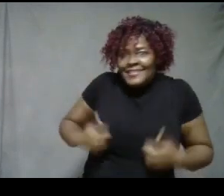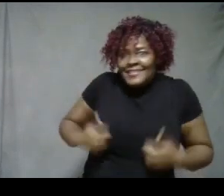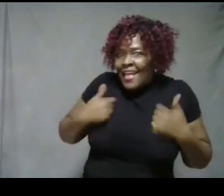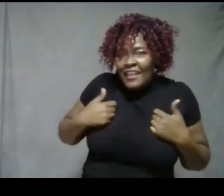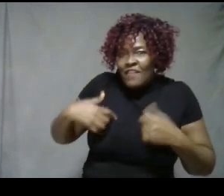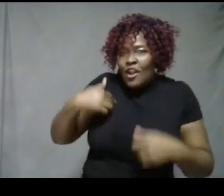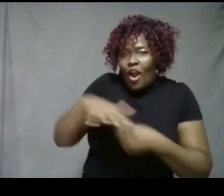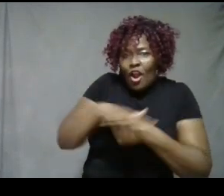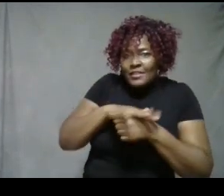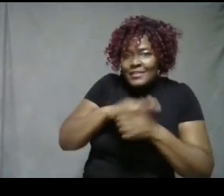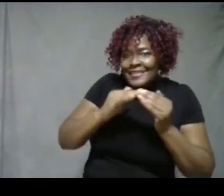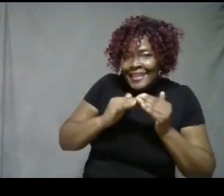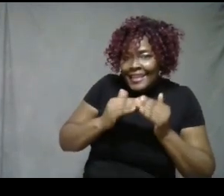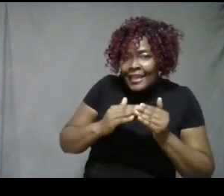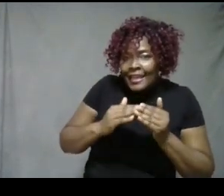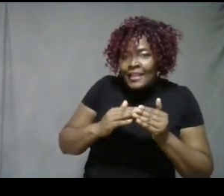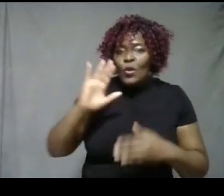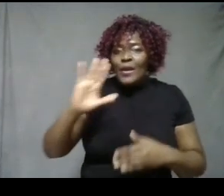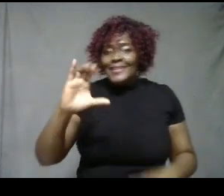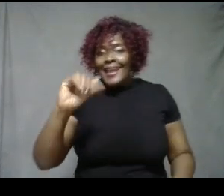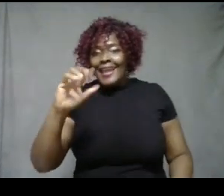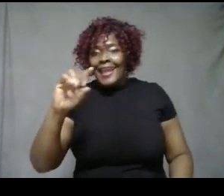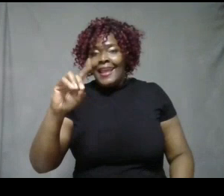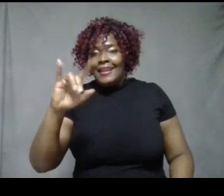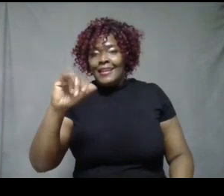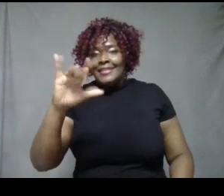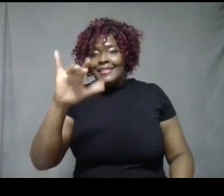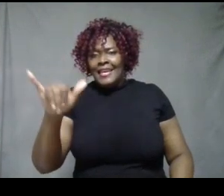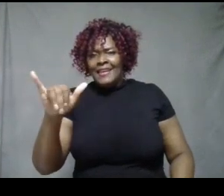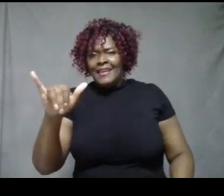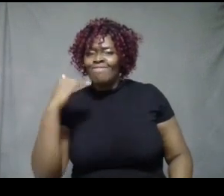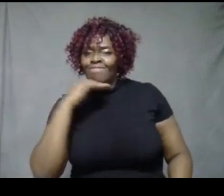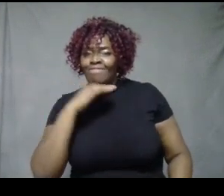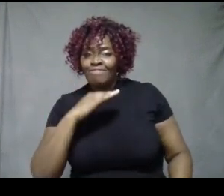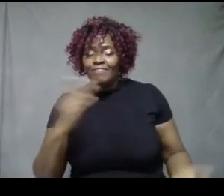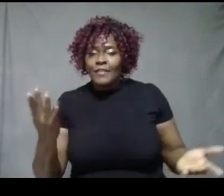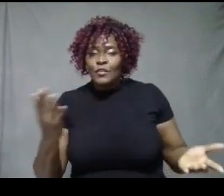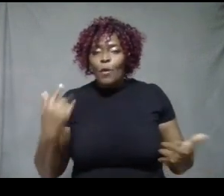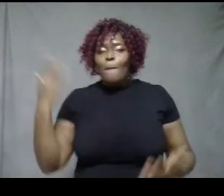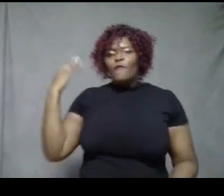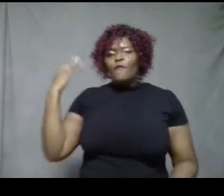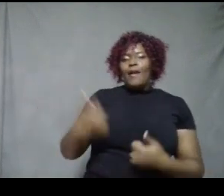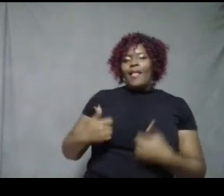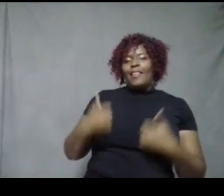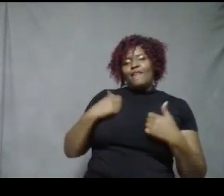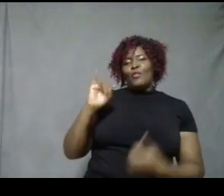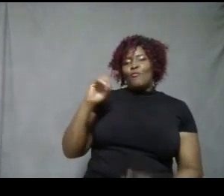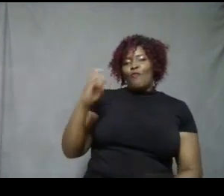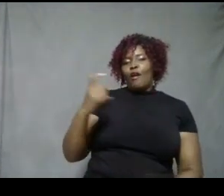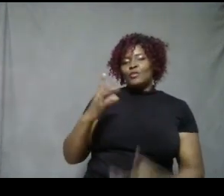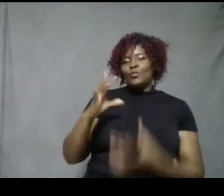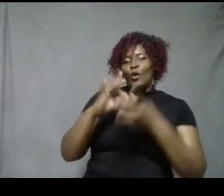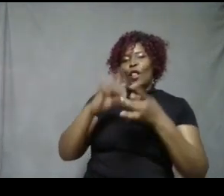His candidacy is a fraud, and as we used to say in the Bronx, he's a fugazi. Thank you very much.